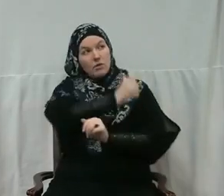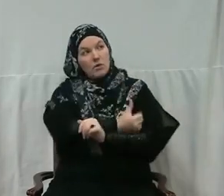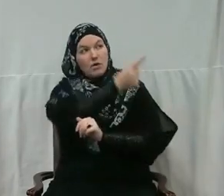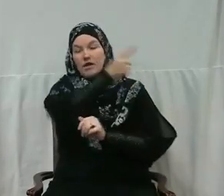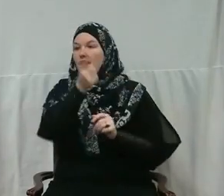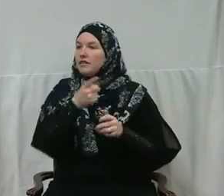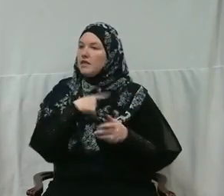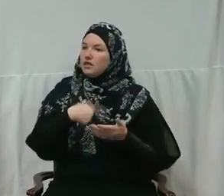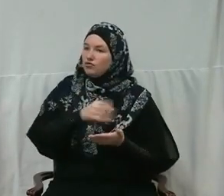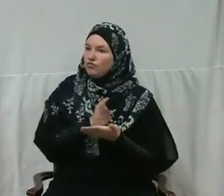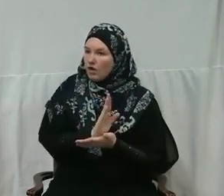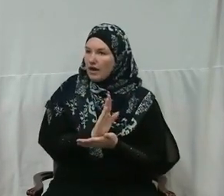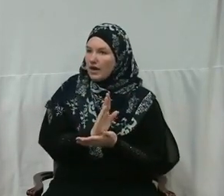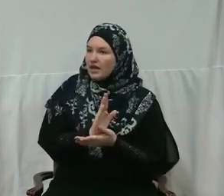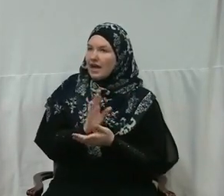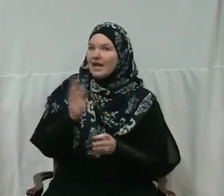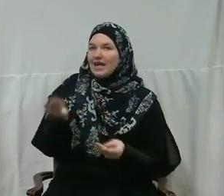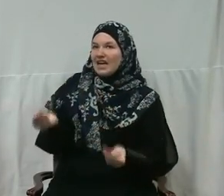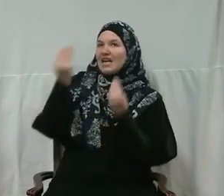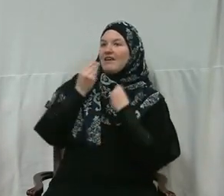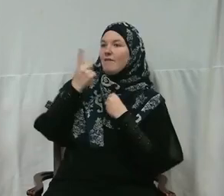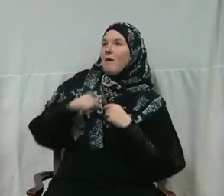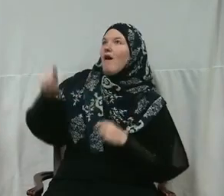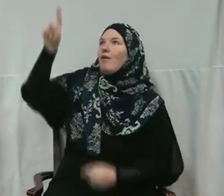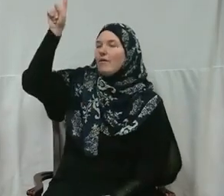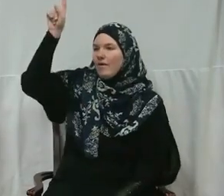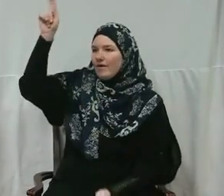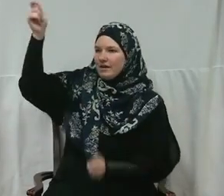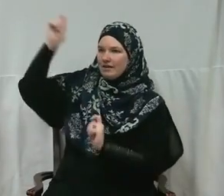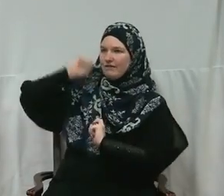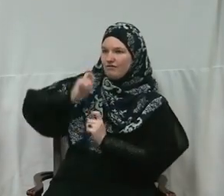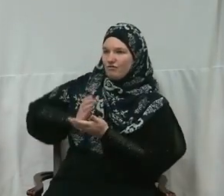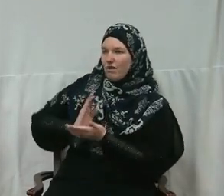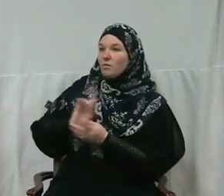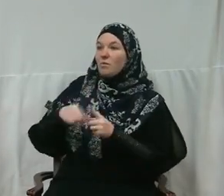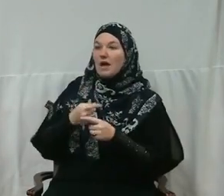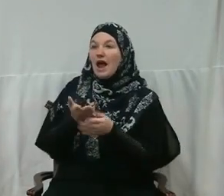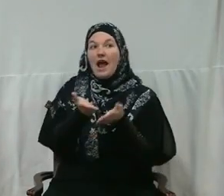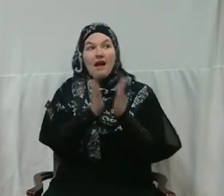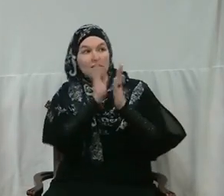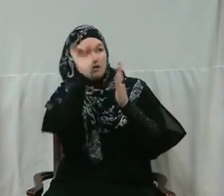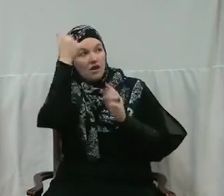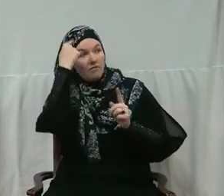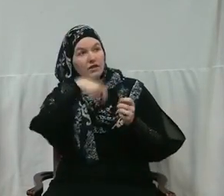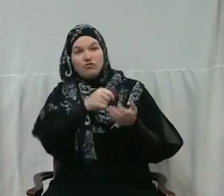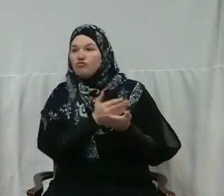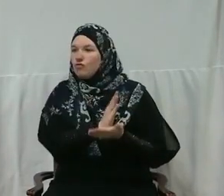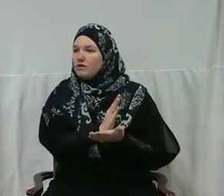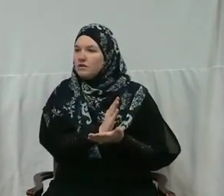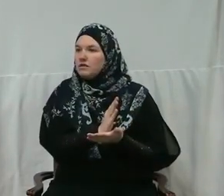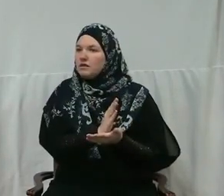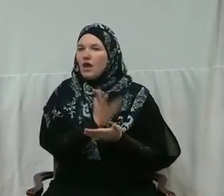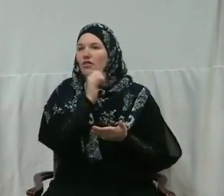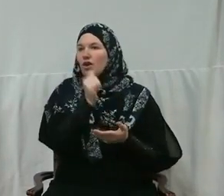those rights are divinely given by Allah, and when we ask for those rights, they are not doing us